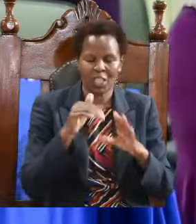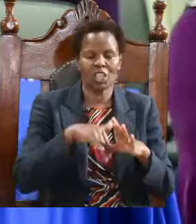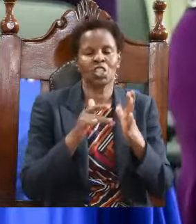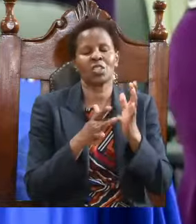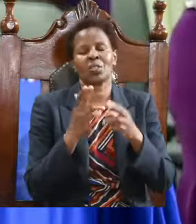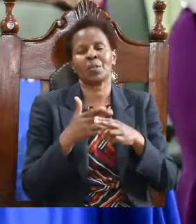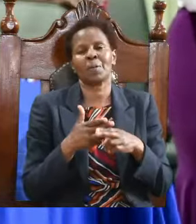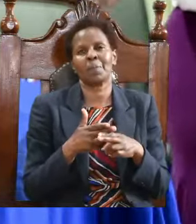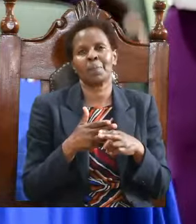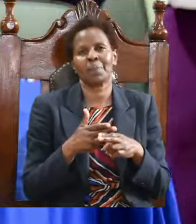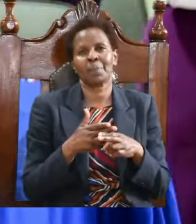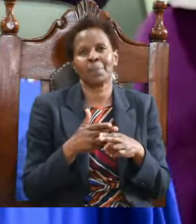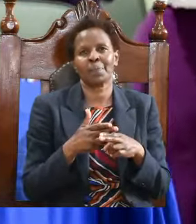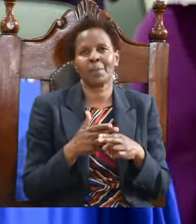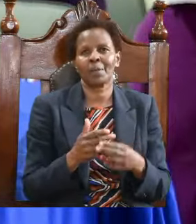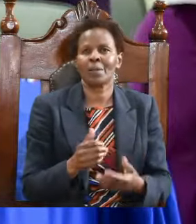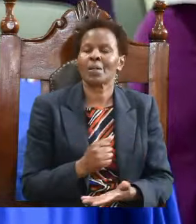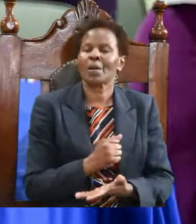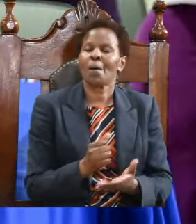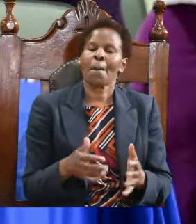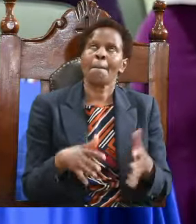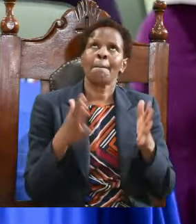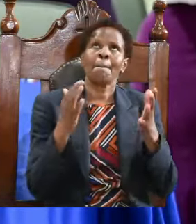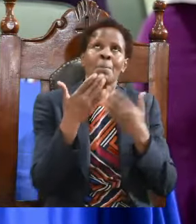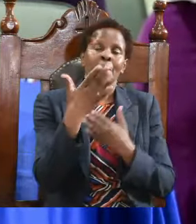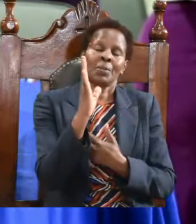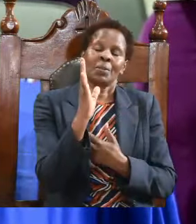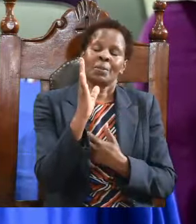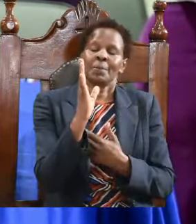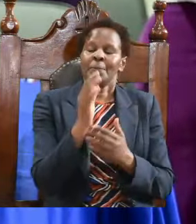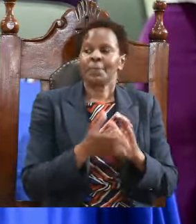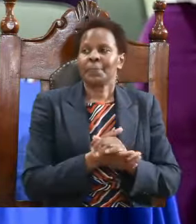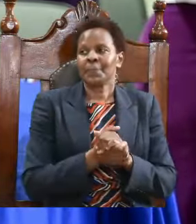Let's give a hand clap to the Lord. We can take